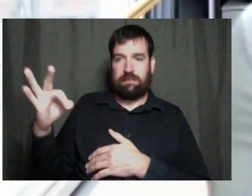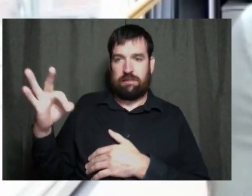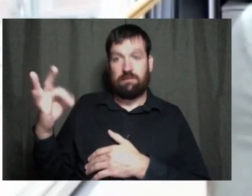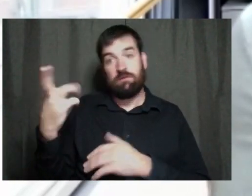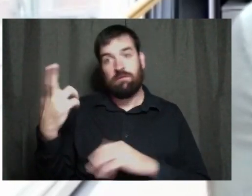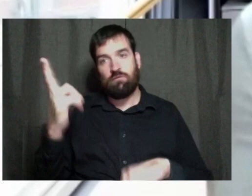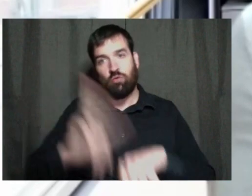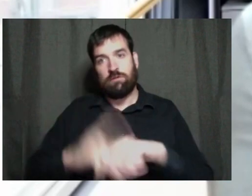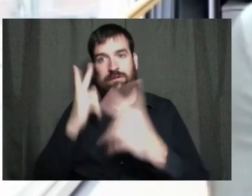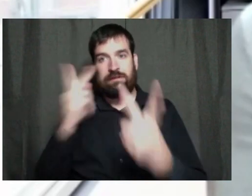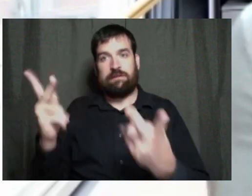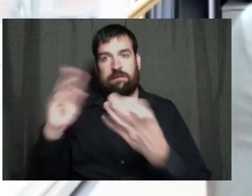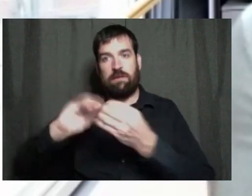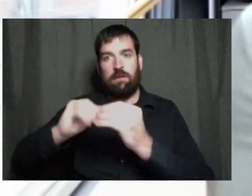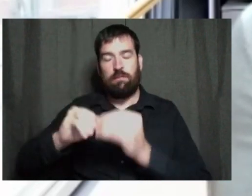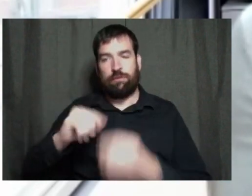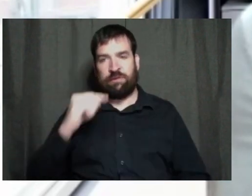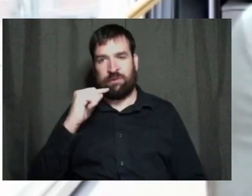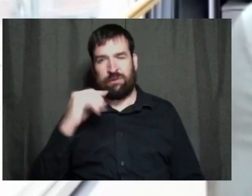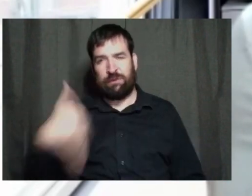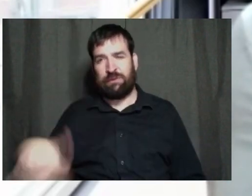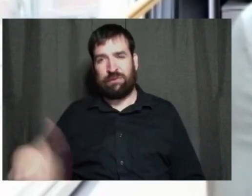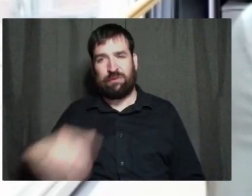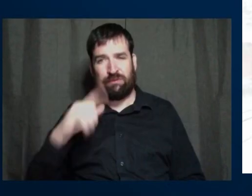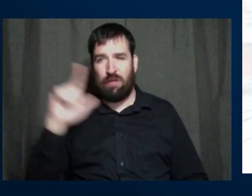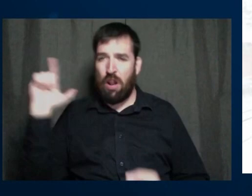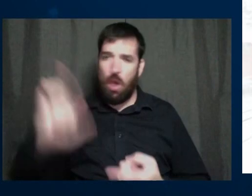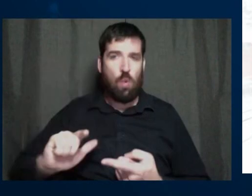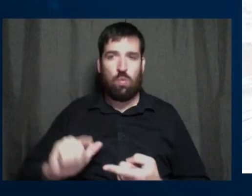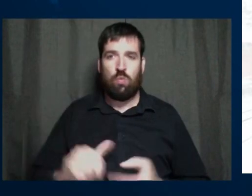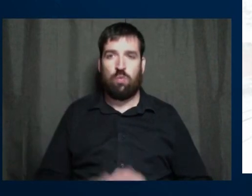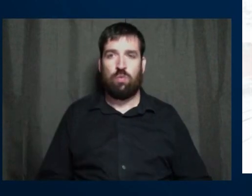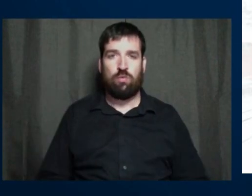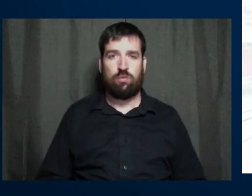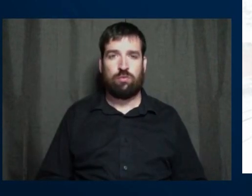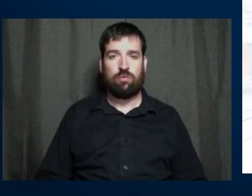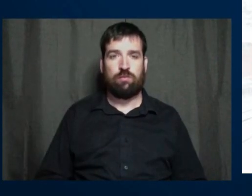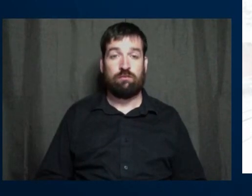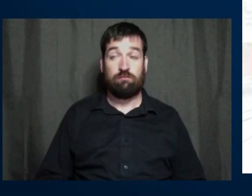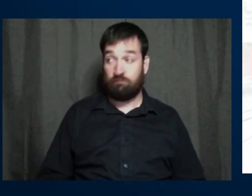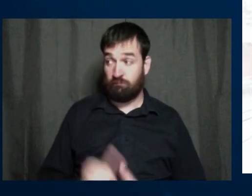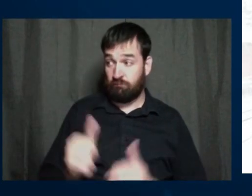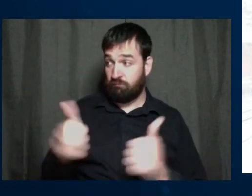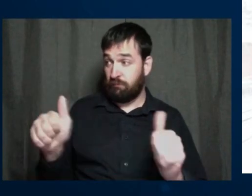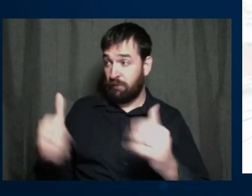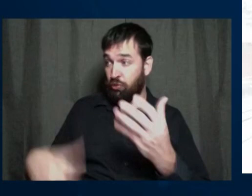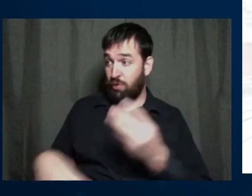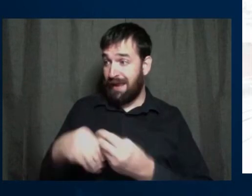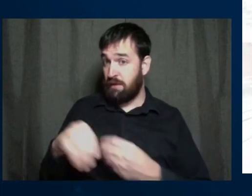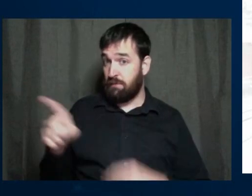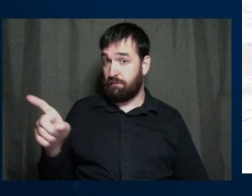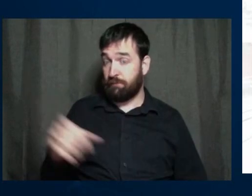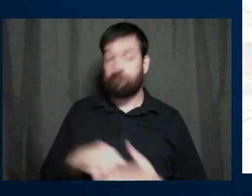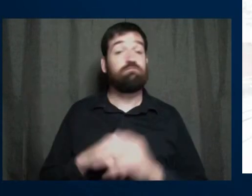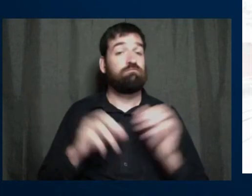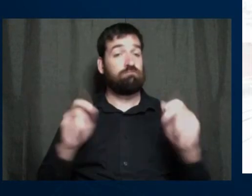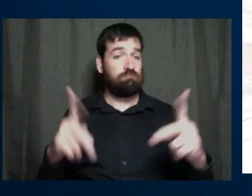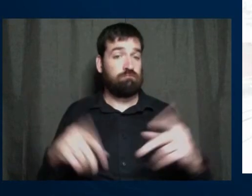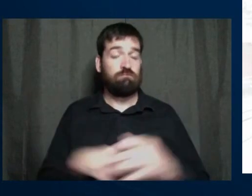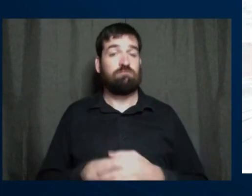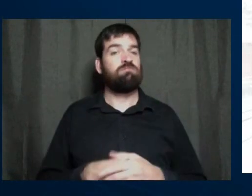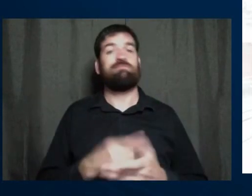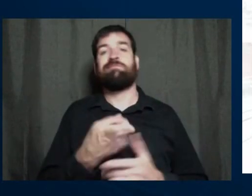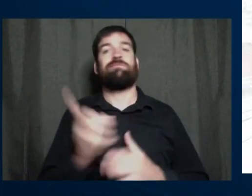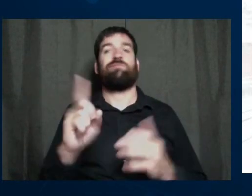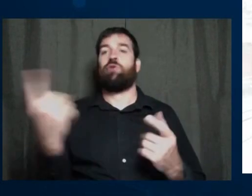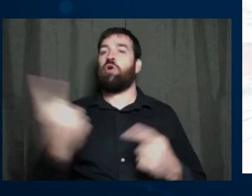numbers today, extremely low. Anything to add, Doc Hawk? No. All right. Well, you always say